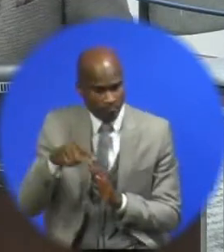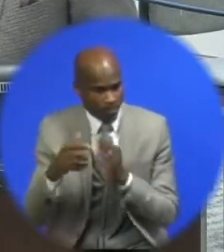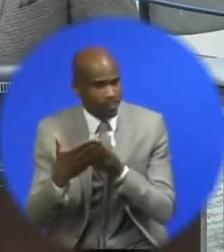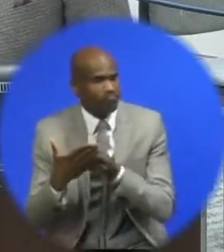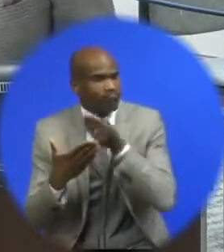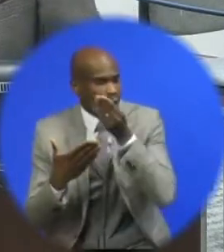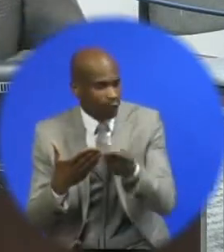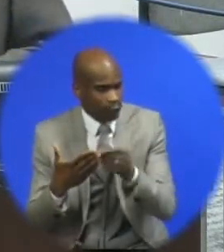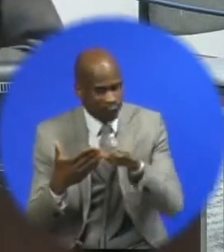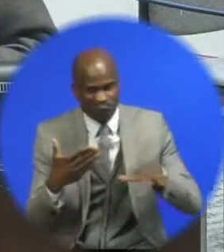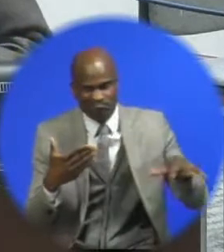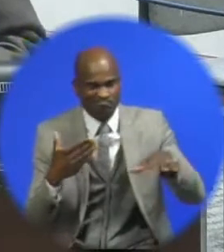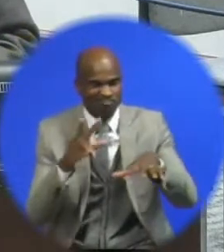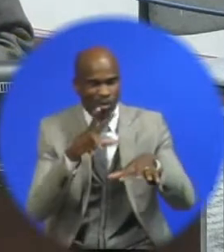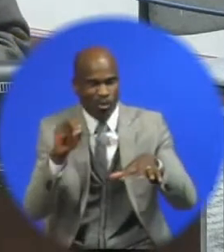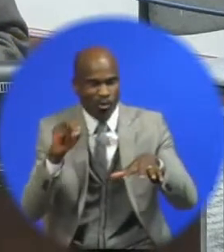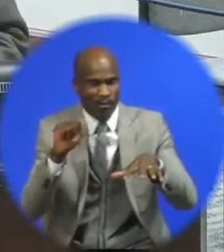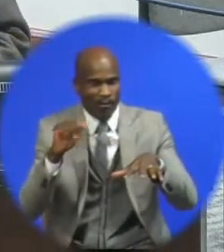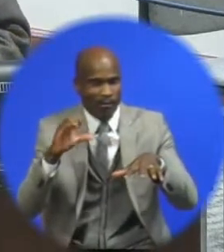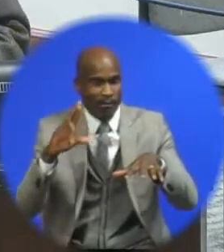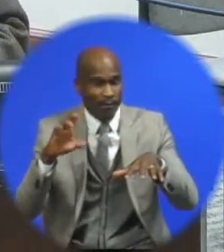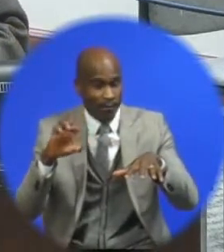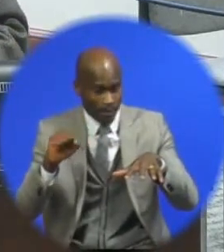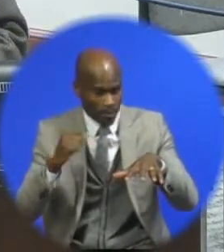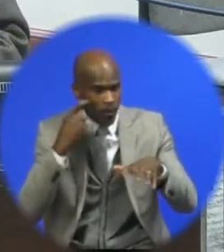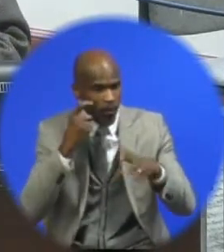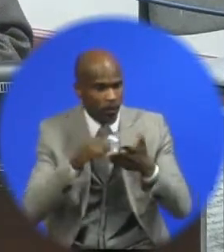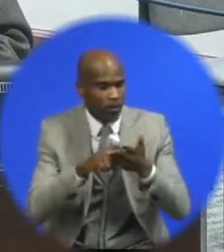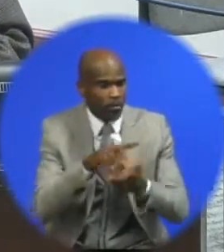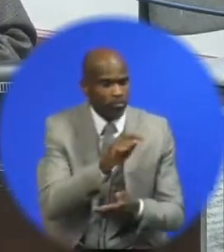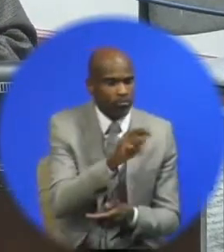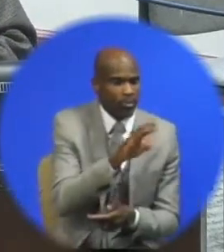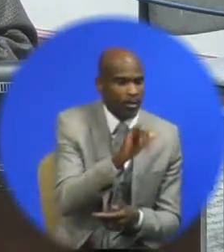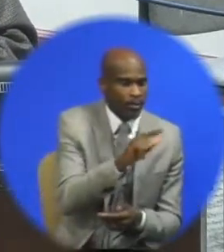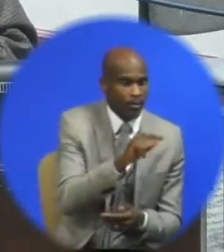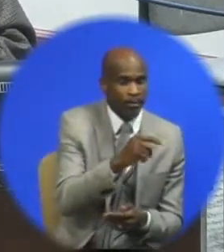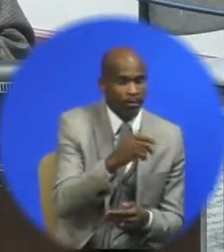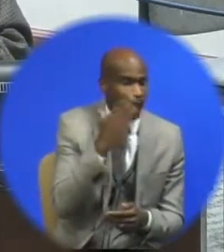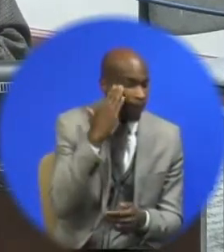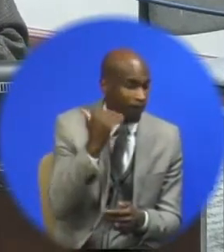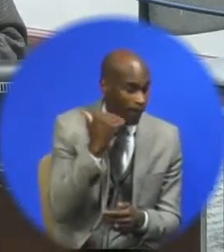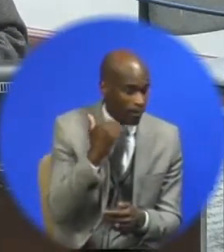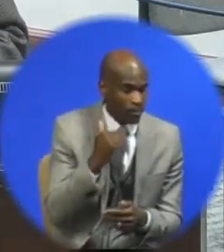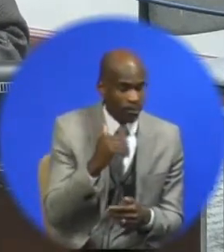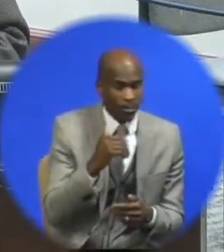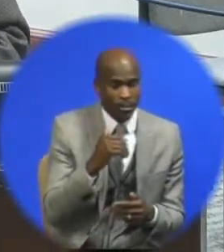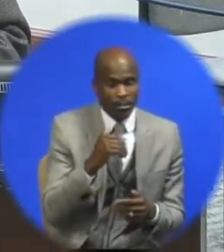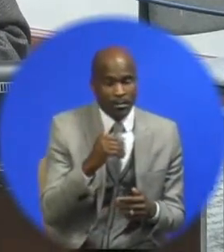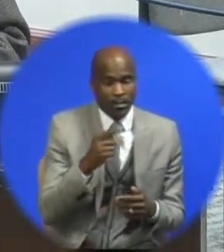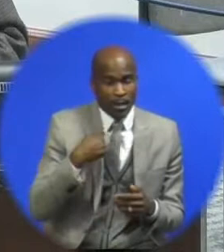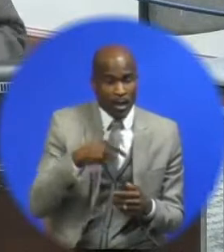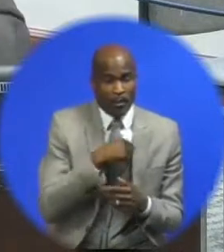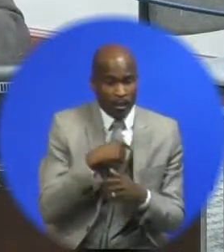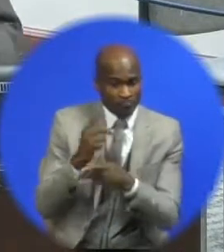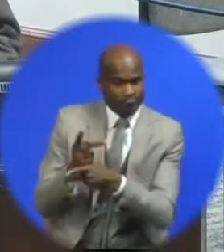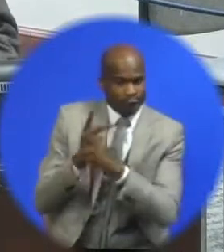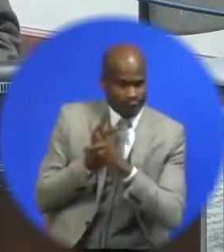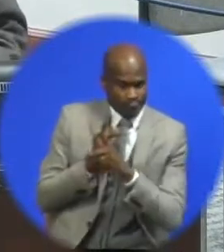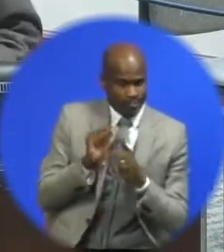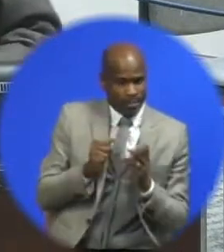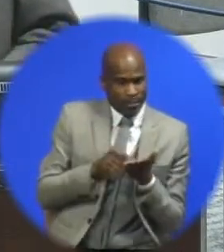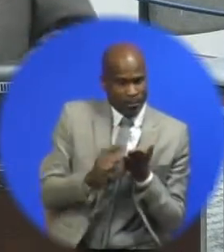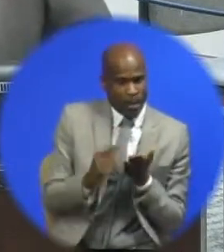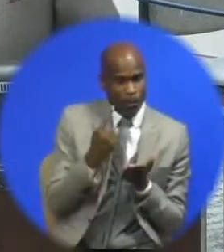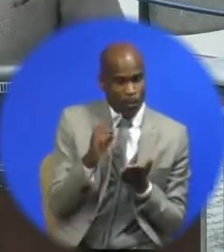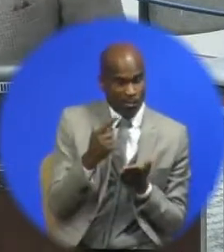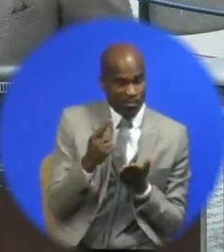labeled New Trailhead and Park. They've leased it to the town of Old Fort for $1 a year, and so that came